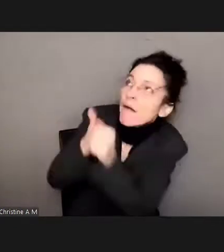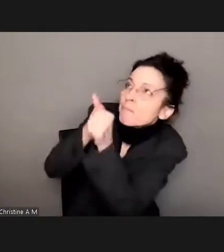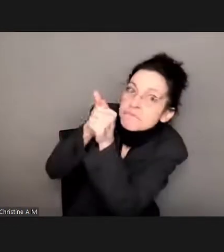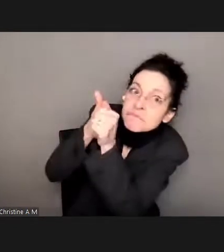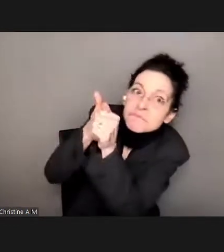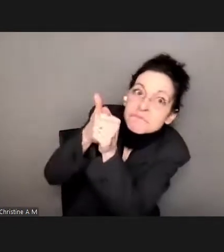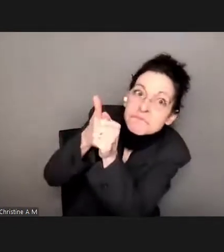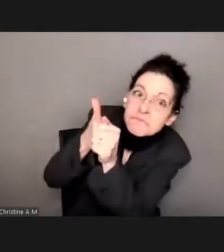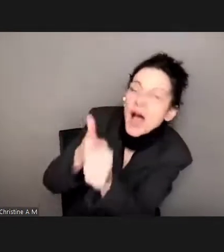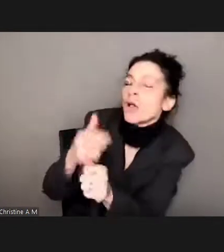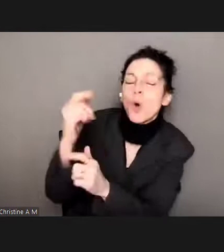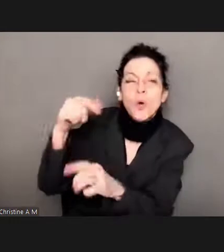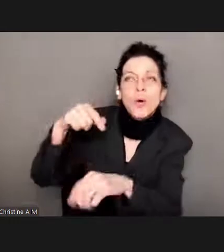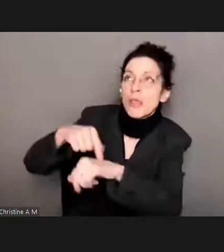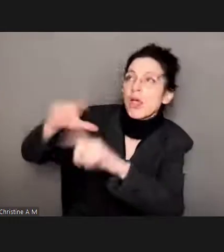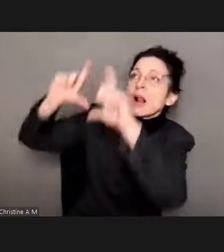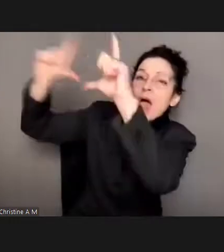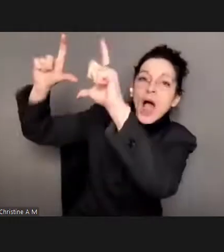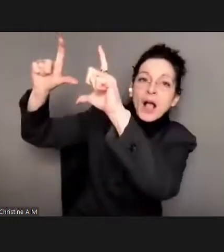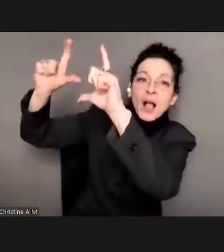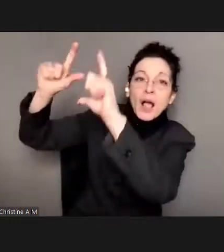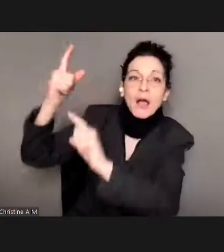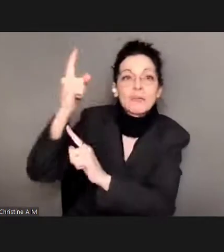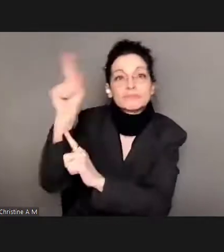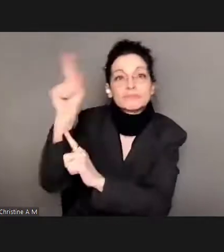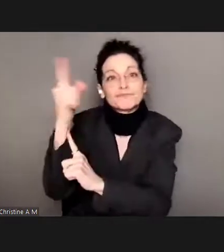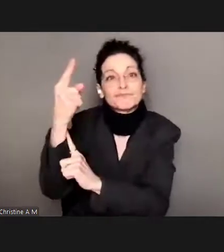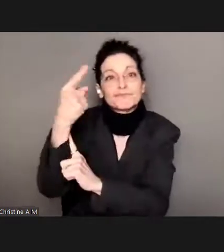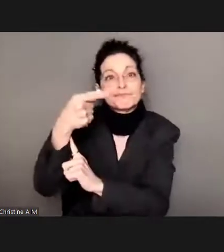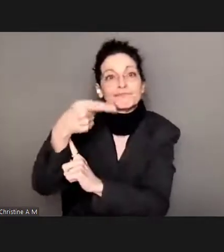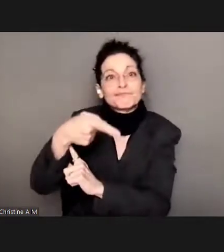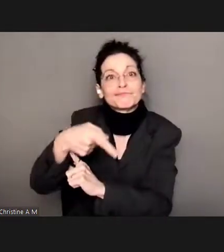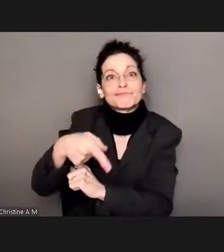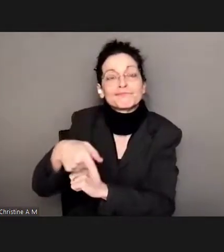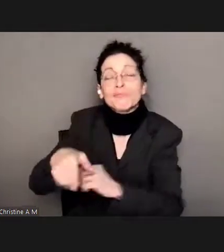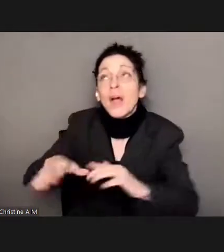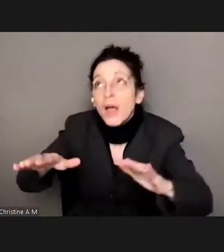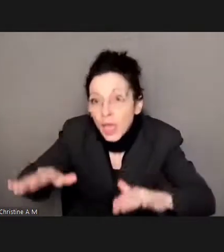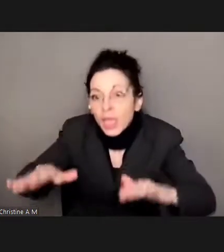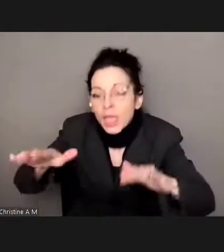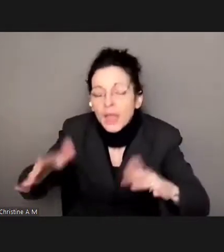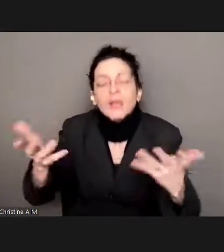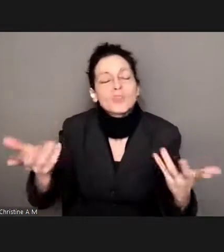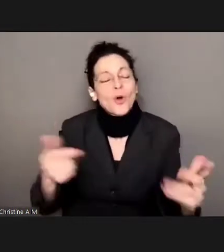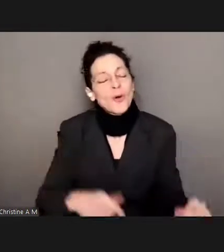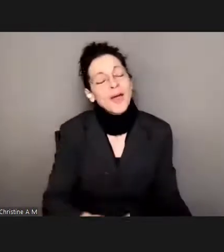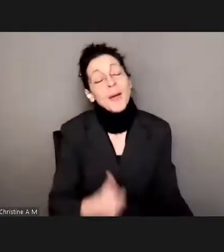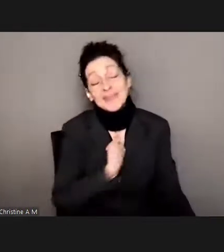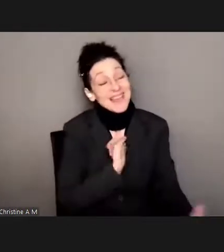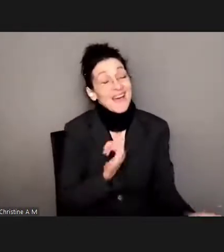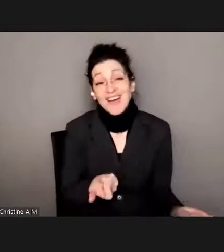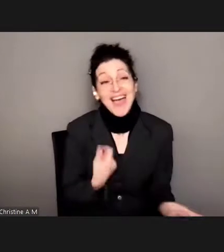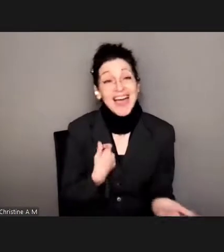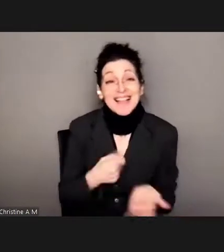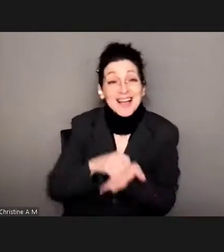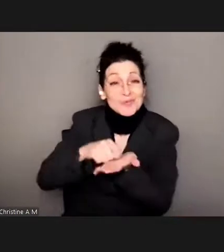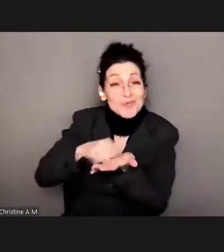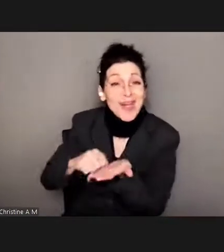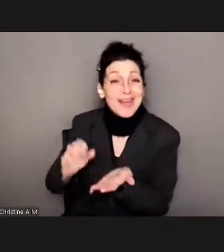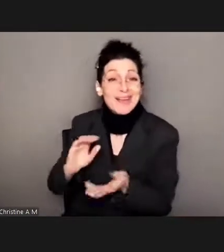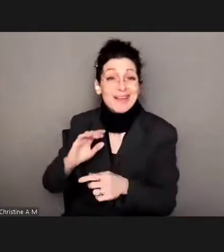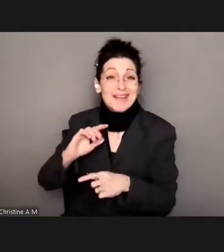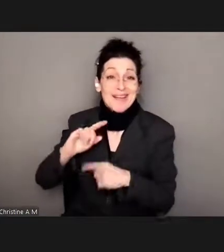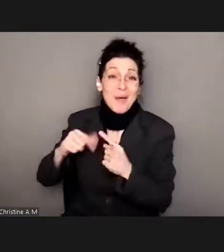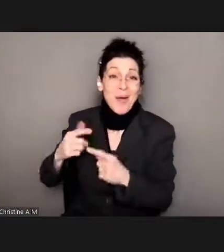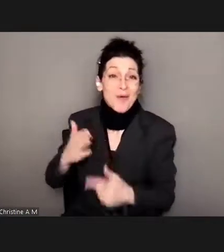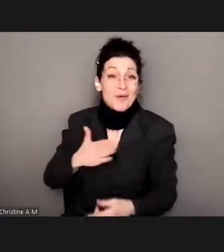I was actually, I wrote a lot in my talk on Wednesday about my own work in tutoring centers, and then I